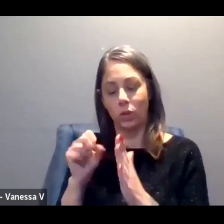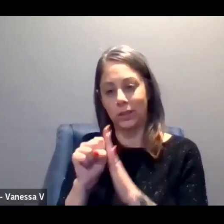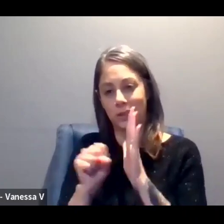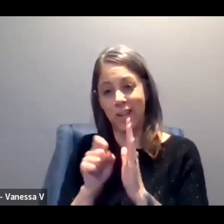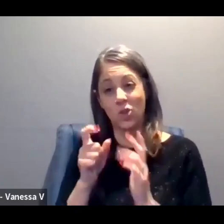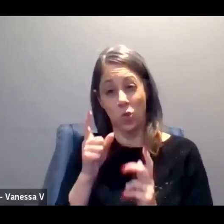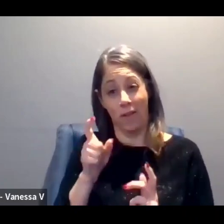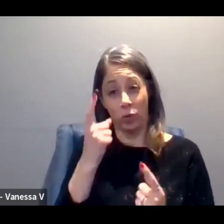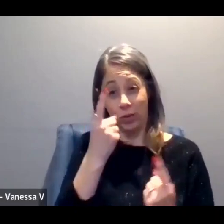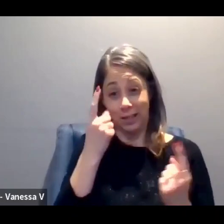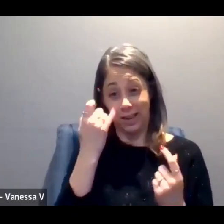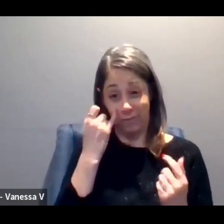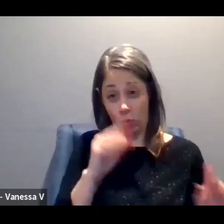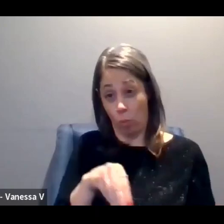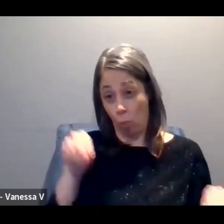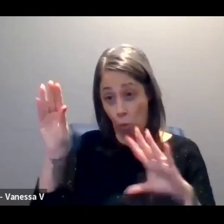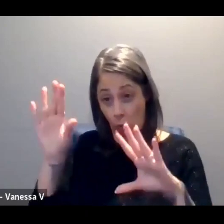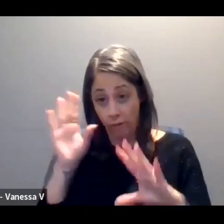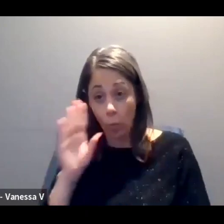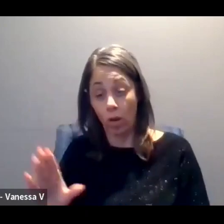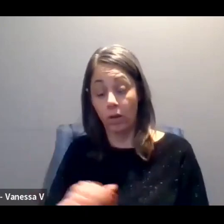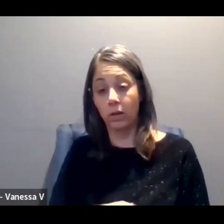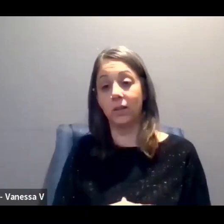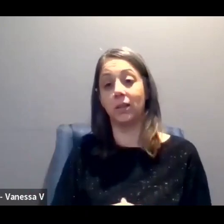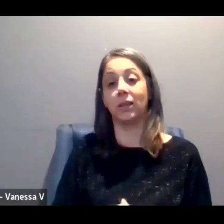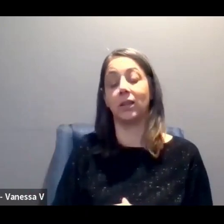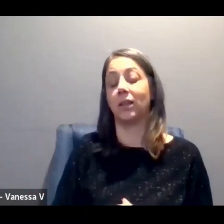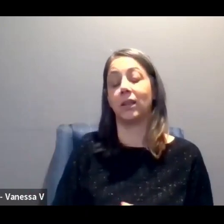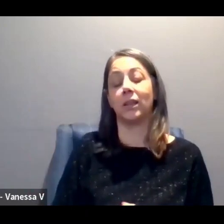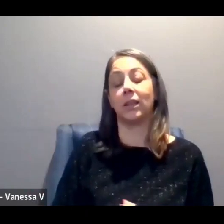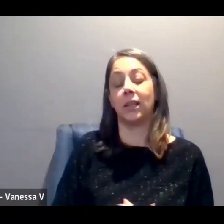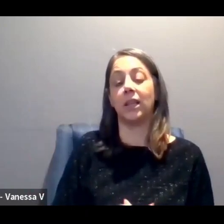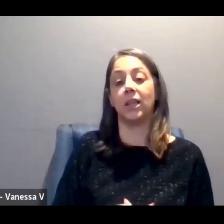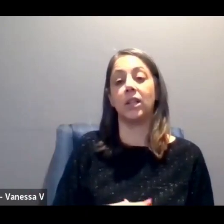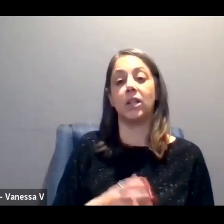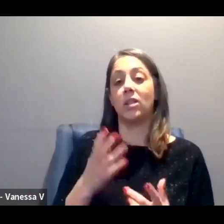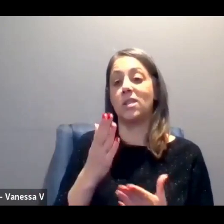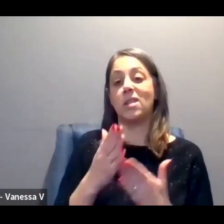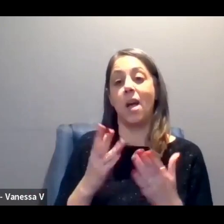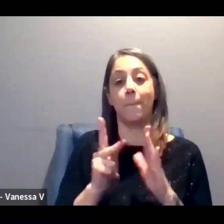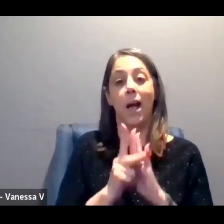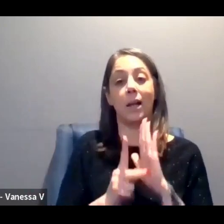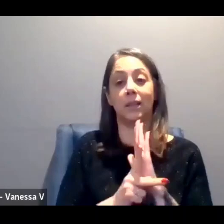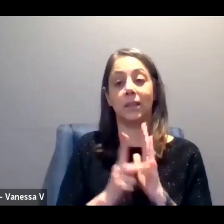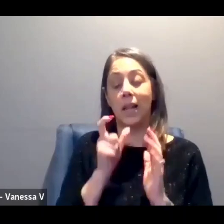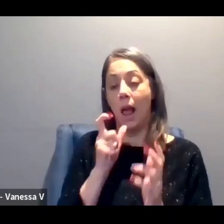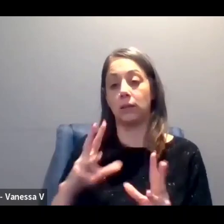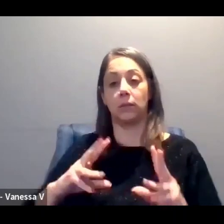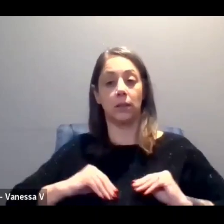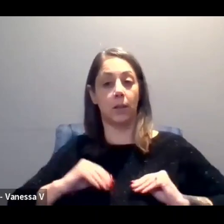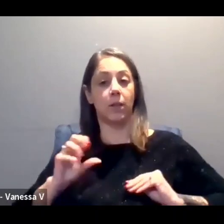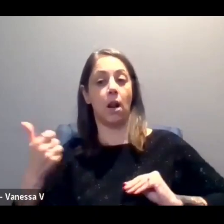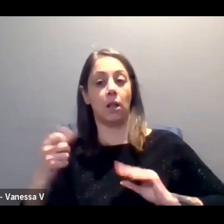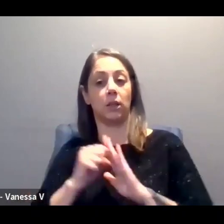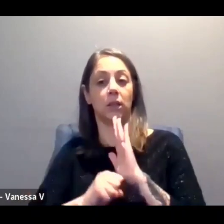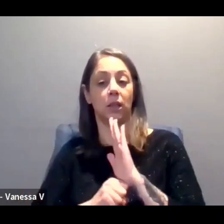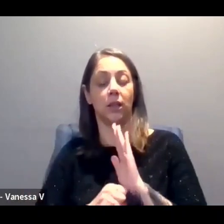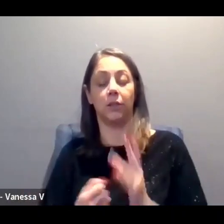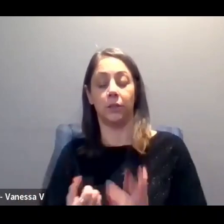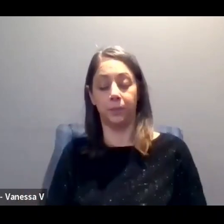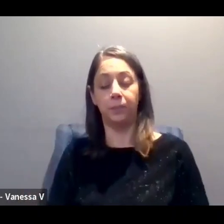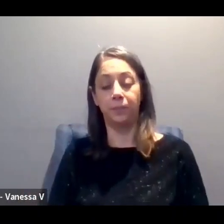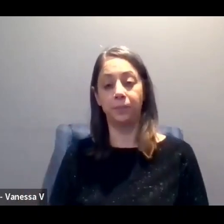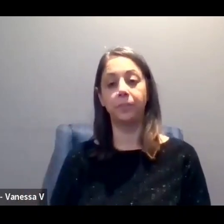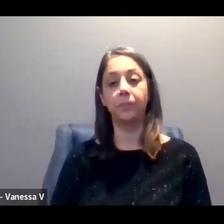going to move down the line, because reciprocity, it would be an issue for some policies, whether or not they move from one state to